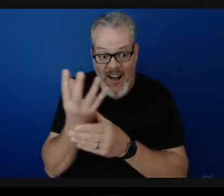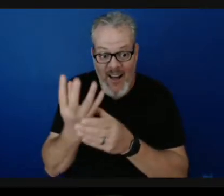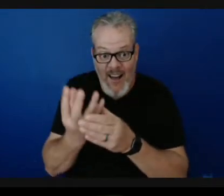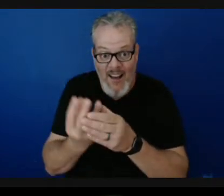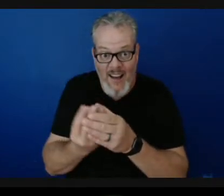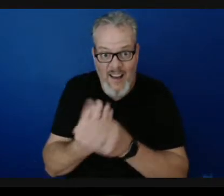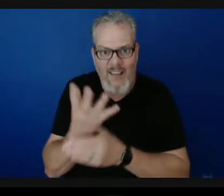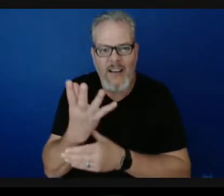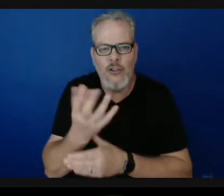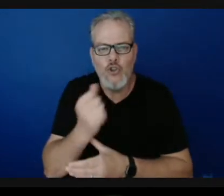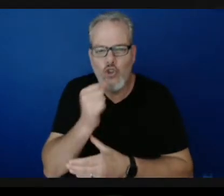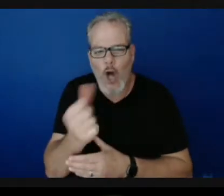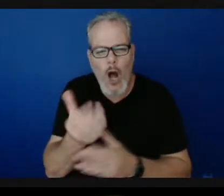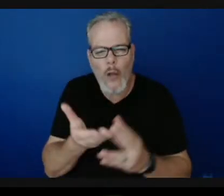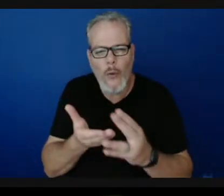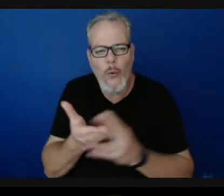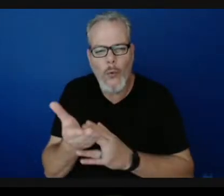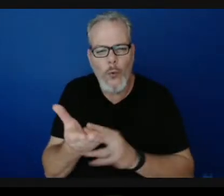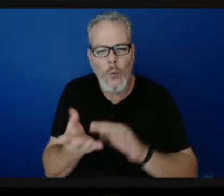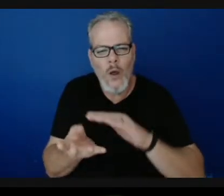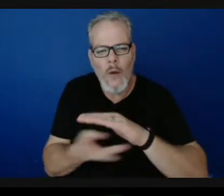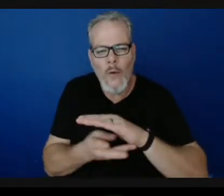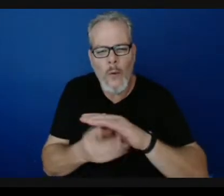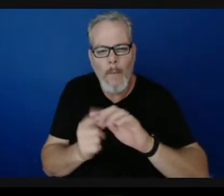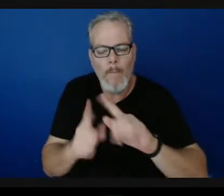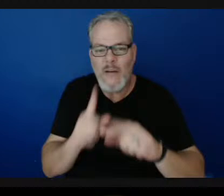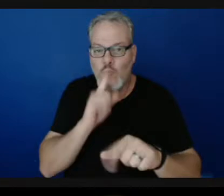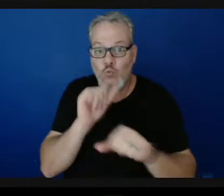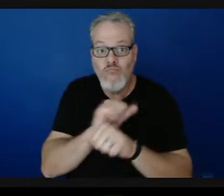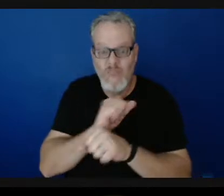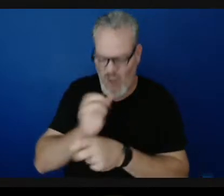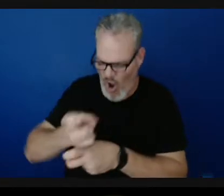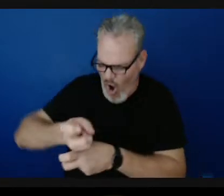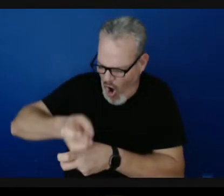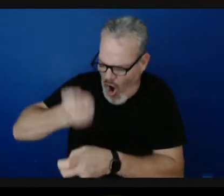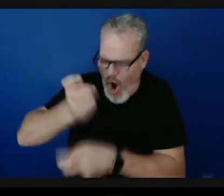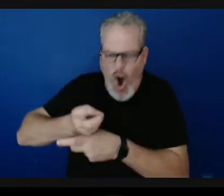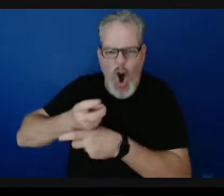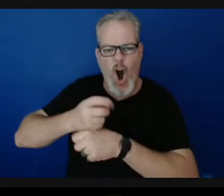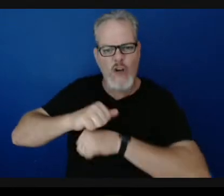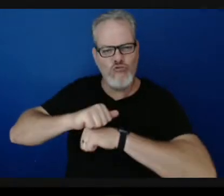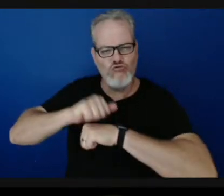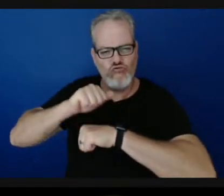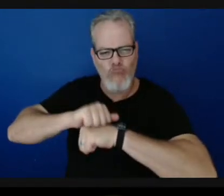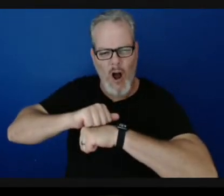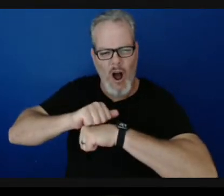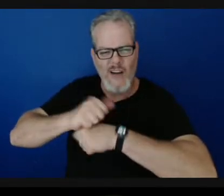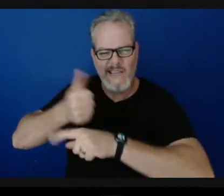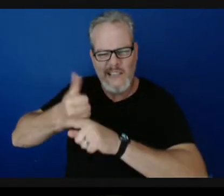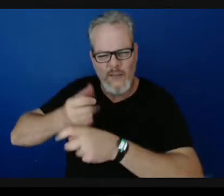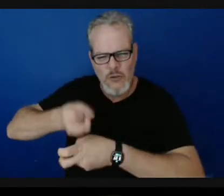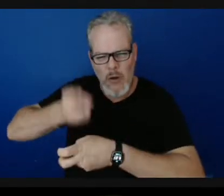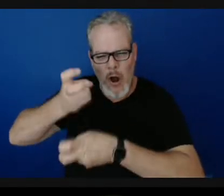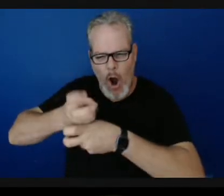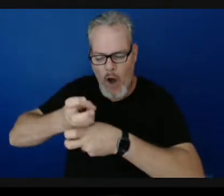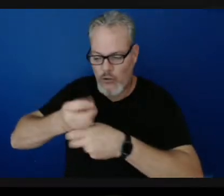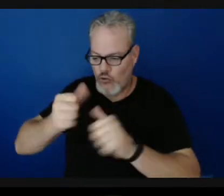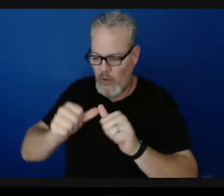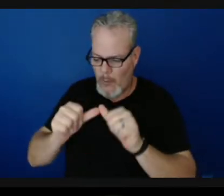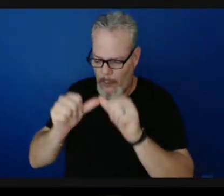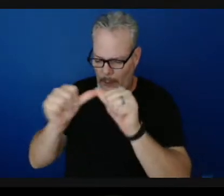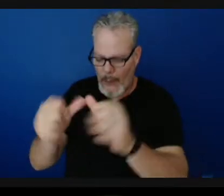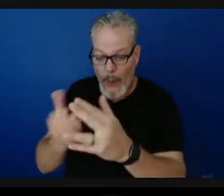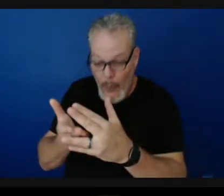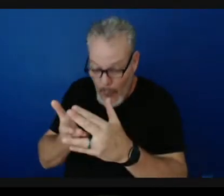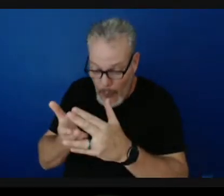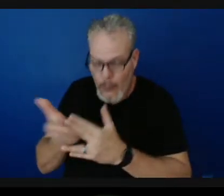older, harder, brittle rock that you actually could crack and break and move up and through more easily, right? Rather than trying to force your way through goo and have